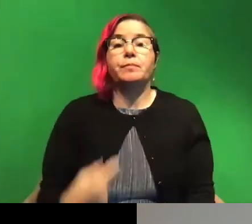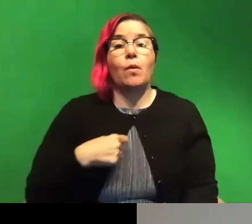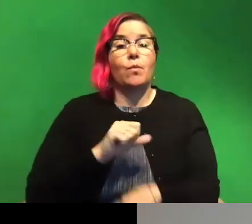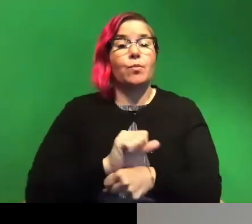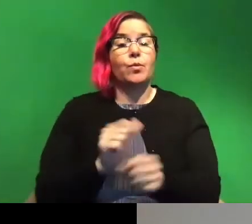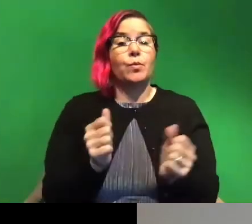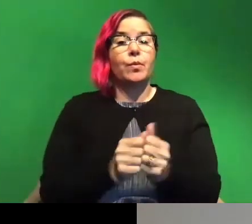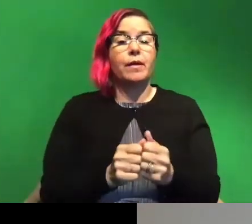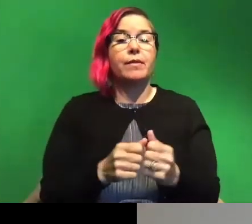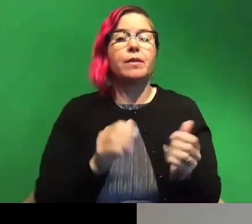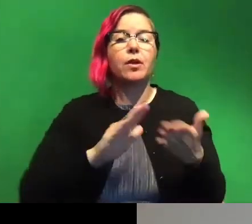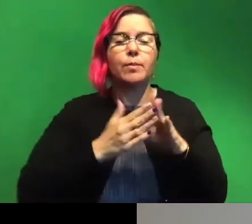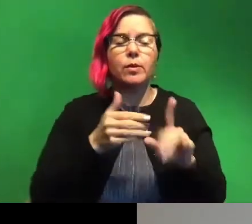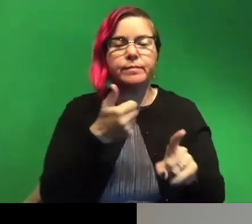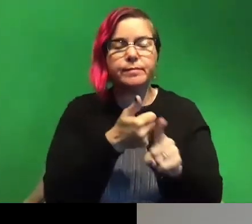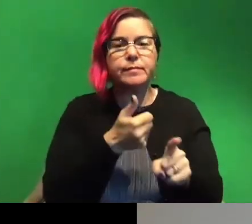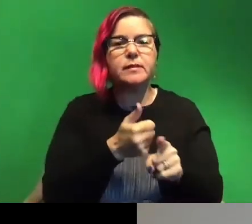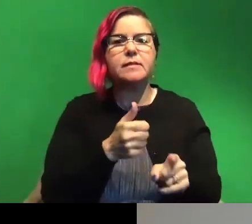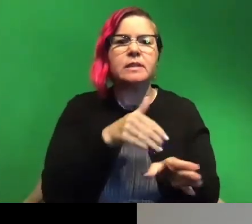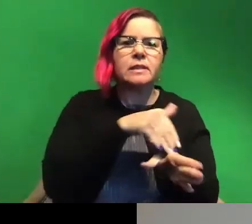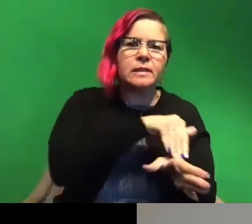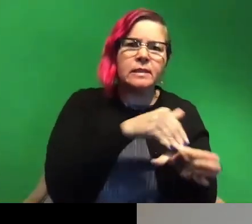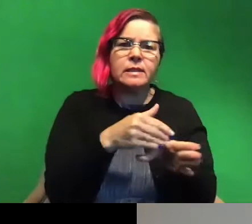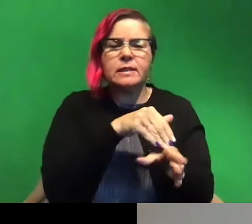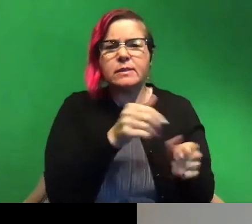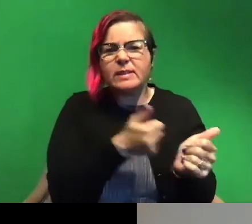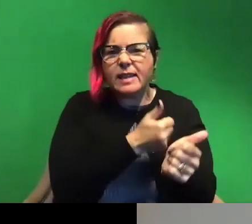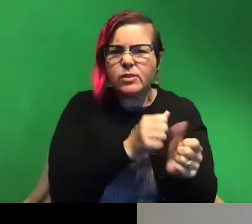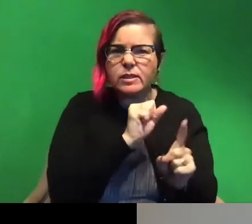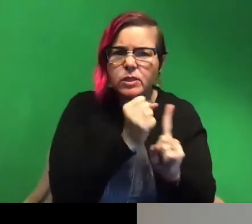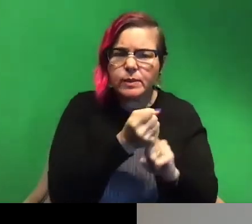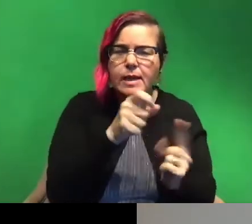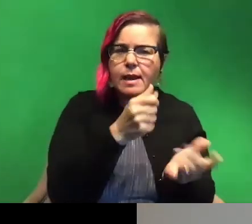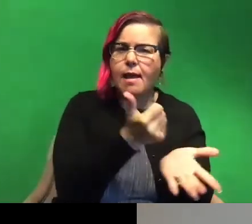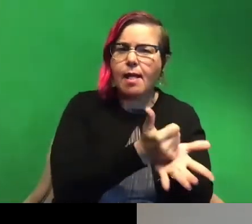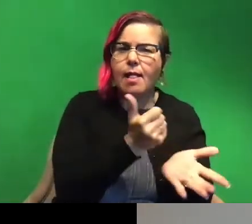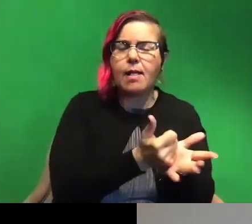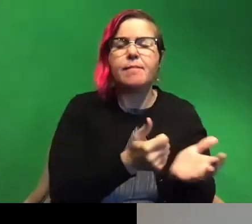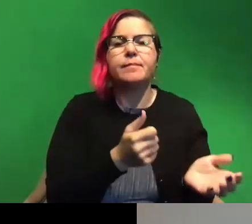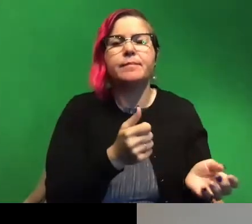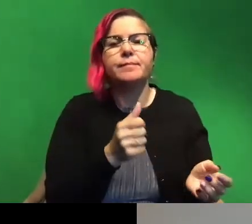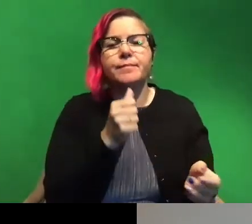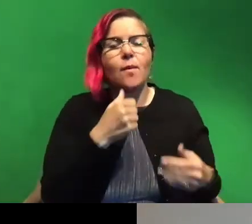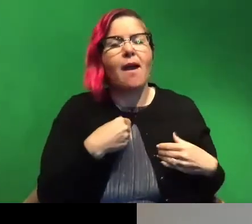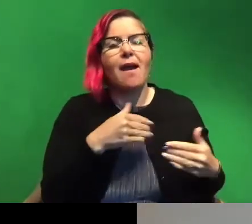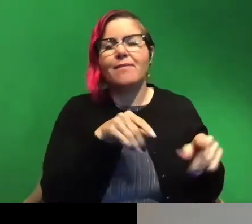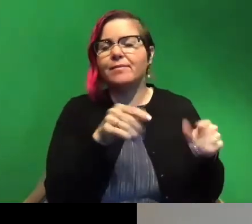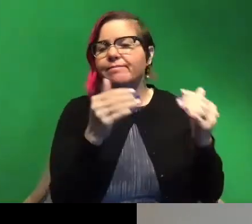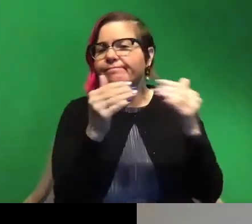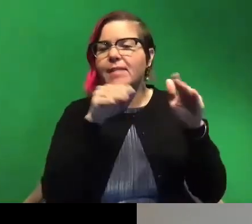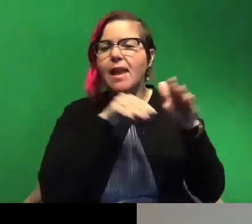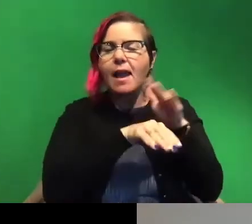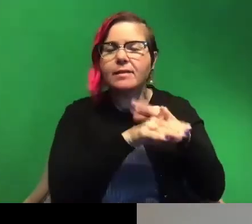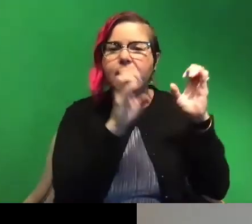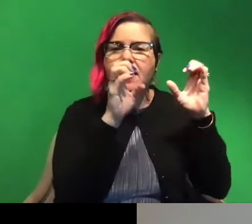with communities that are in precarious situations and that need help because they don't necessarily have the same access to education